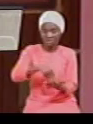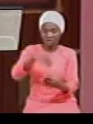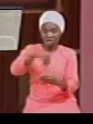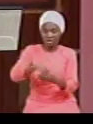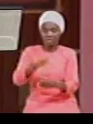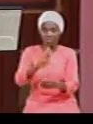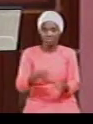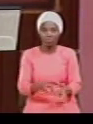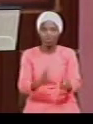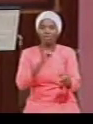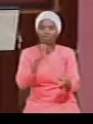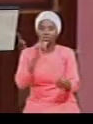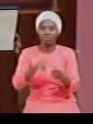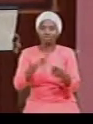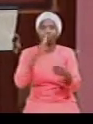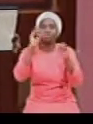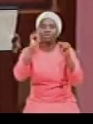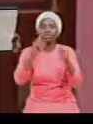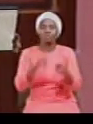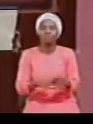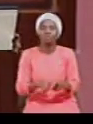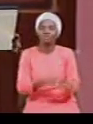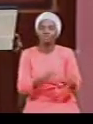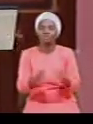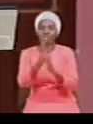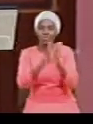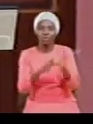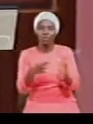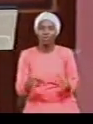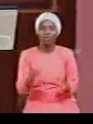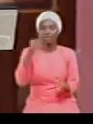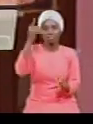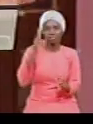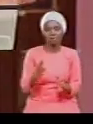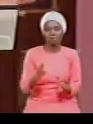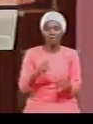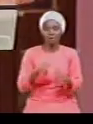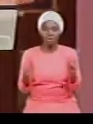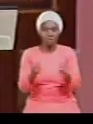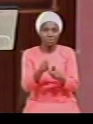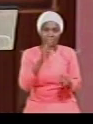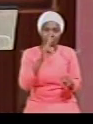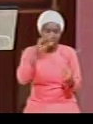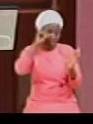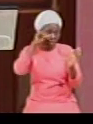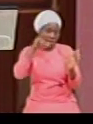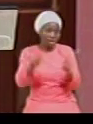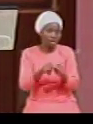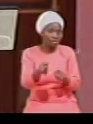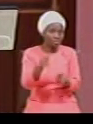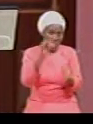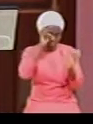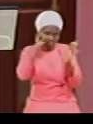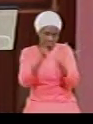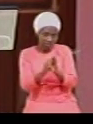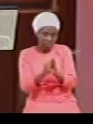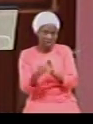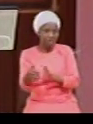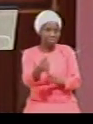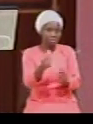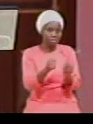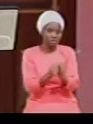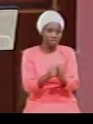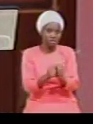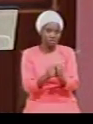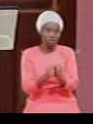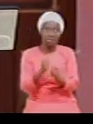to fulfill the will of God, but as to identify with his cross. It